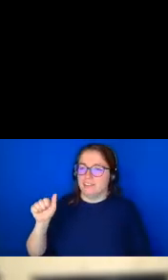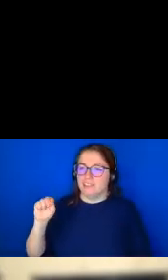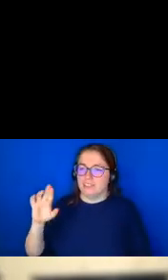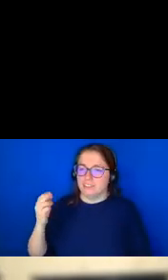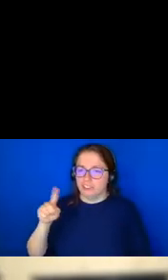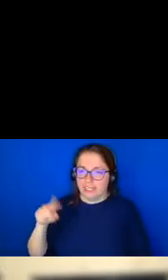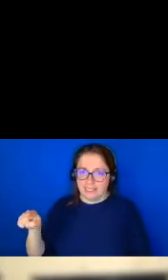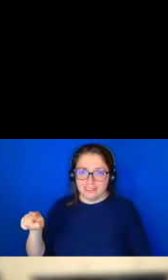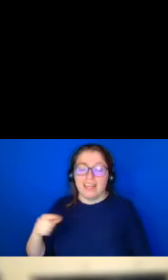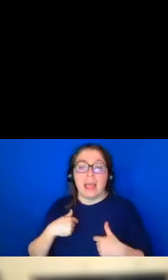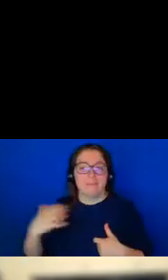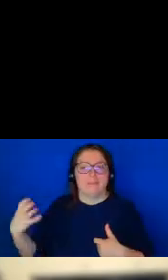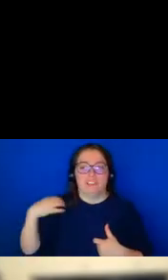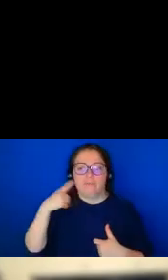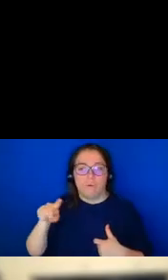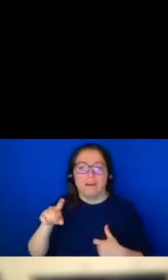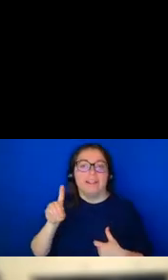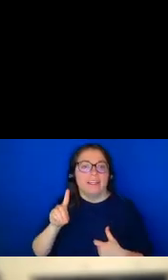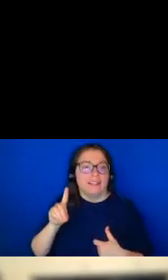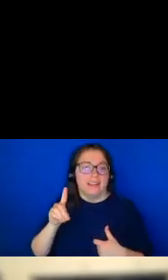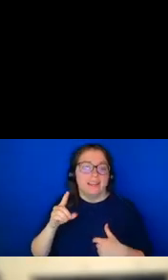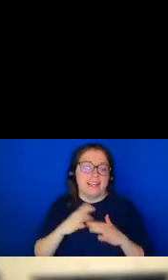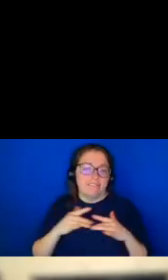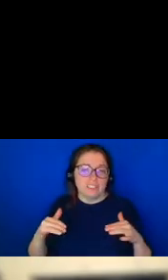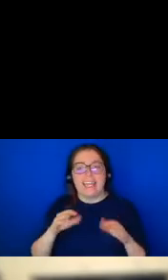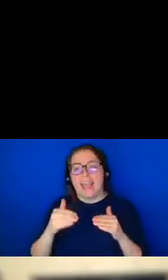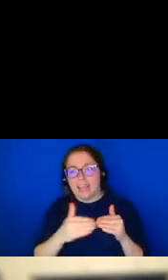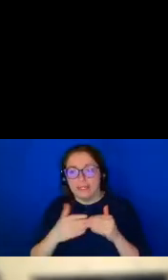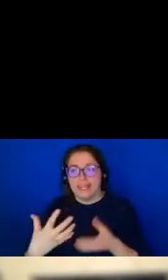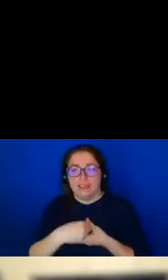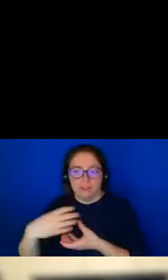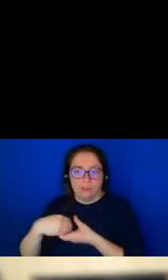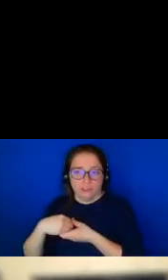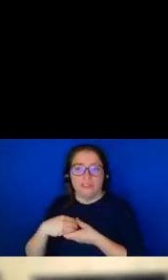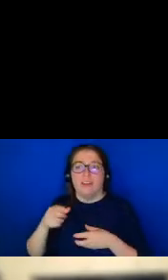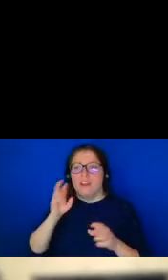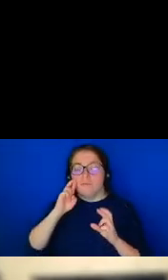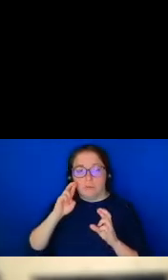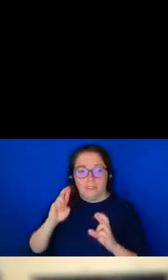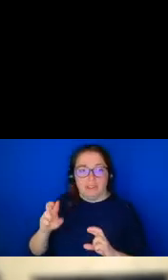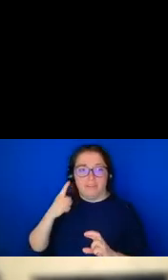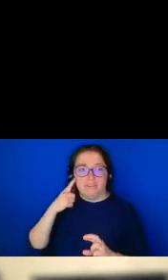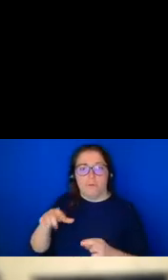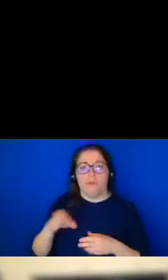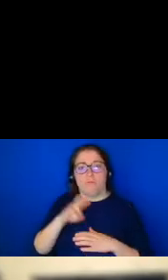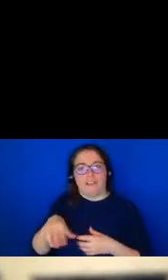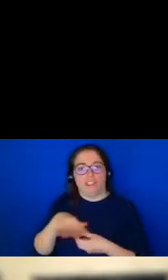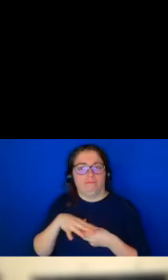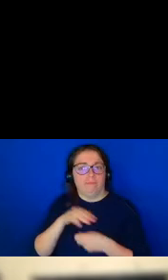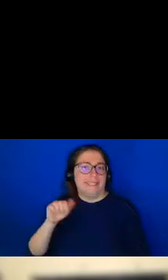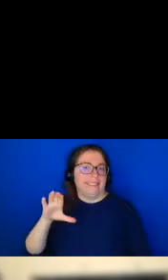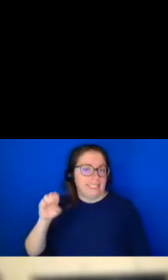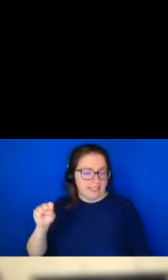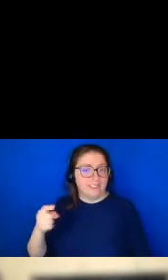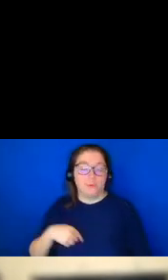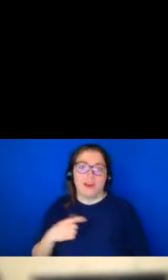Diversity, Equity, Inclusion, and Respect Committee of the Rochester local section of the ACS. And we are here very excited